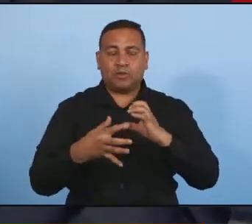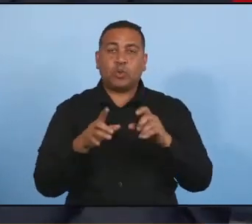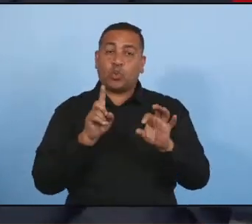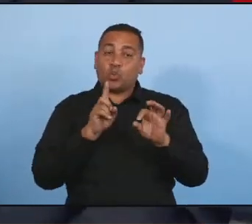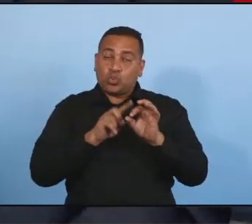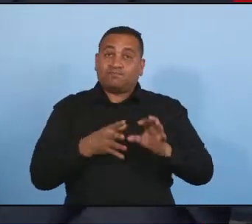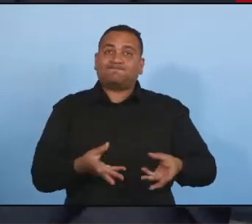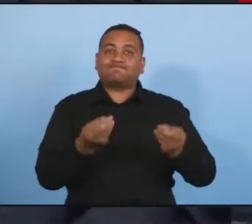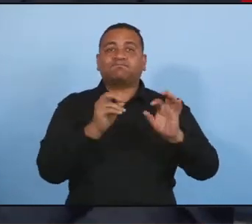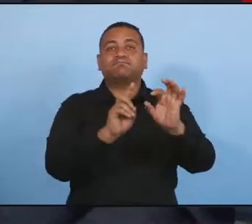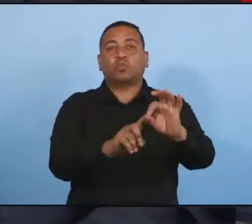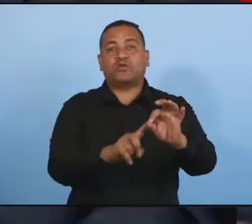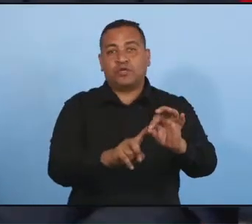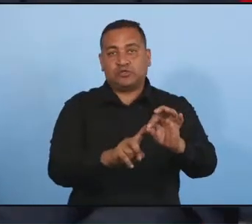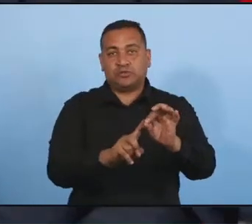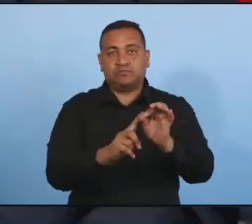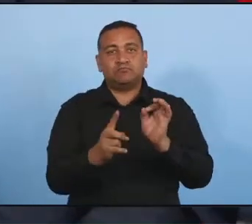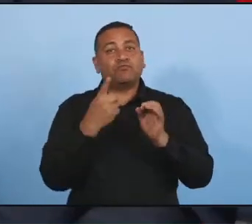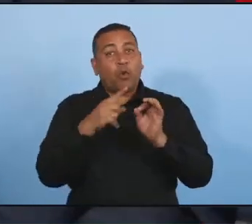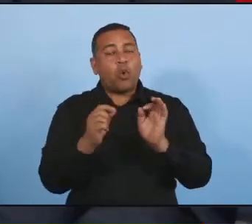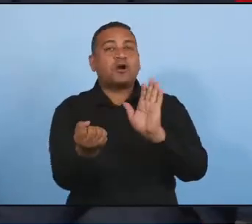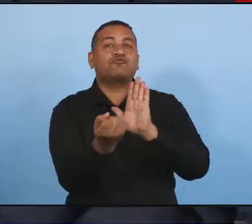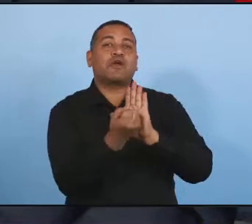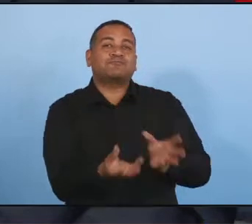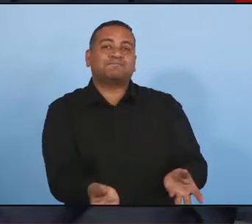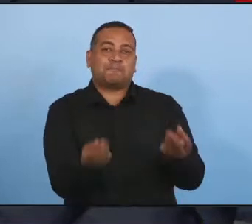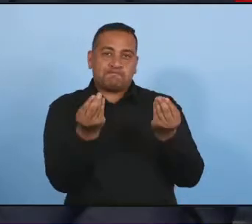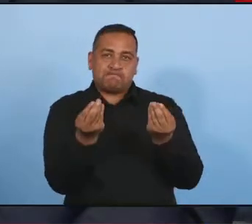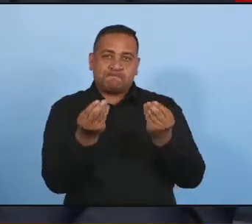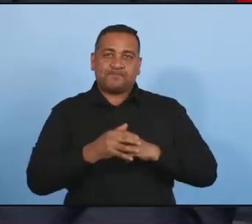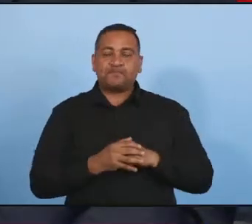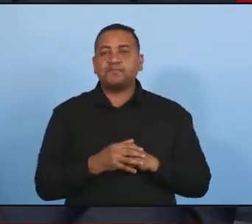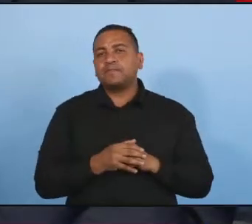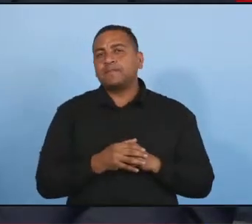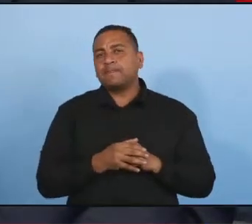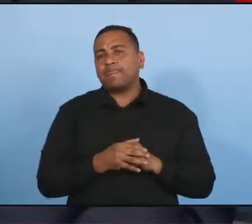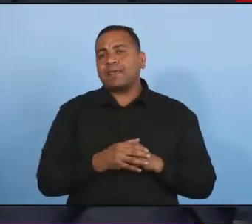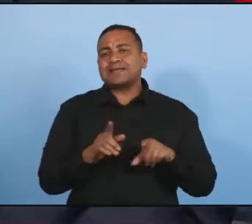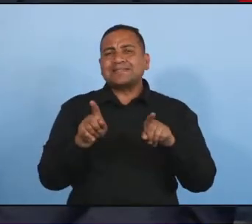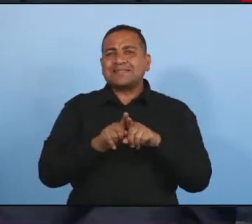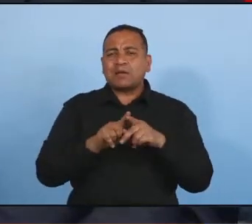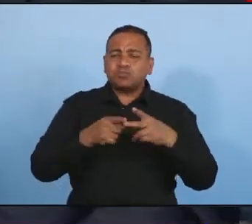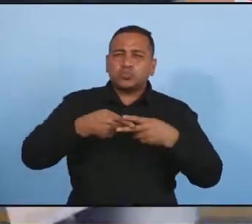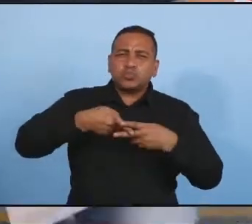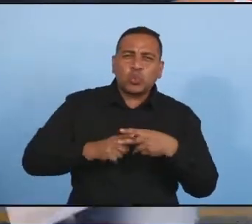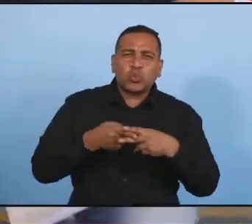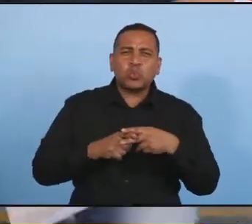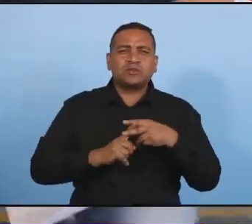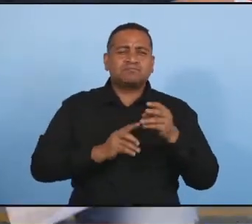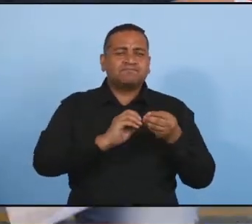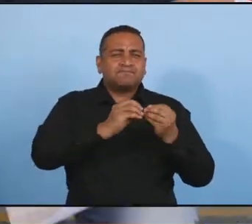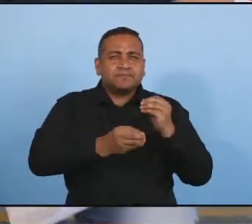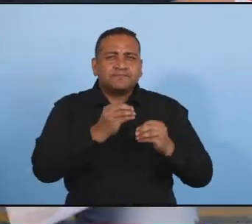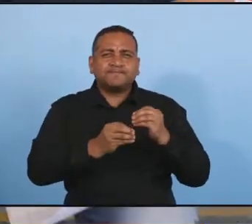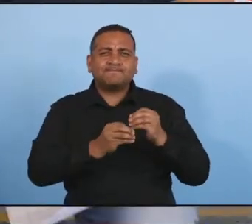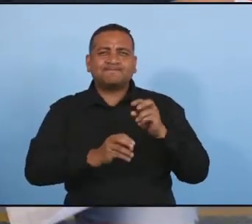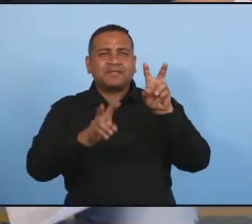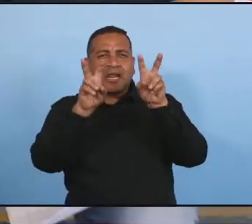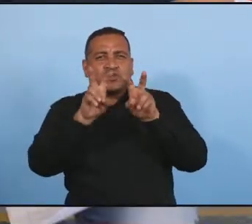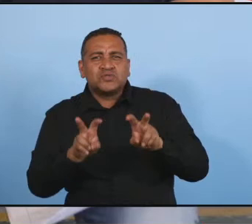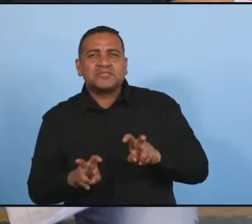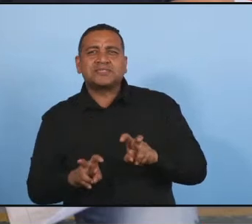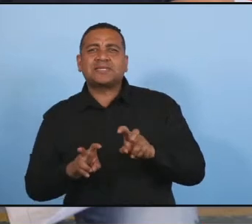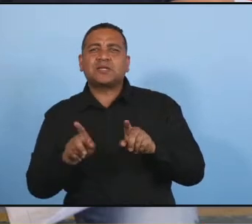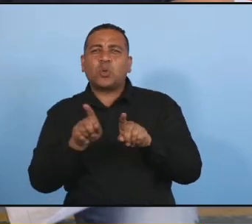as a center of specialization, tool maker, electronic equipment mechanician. We also do welding. So those